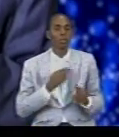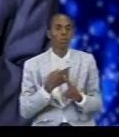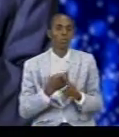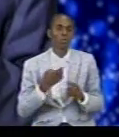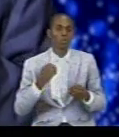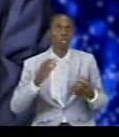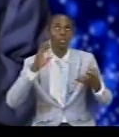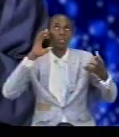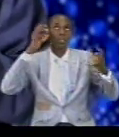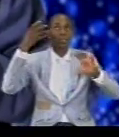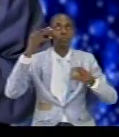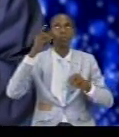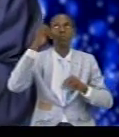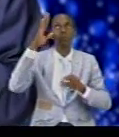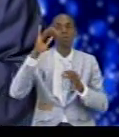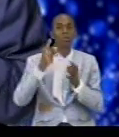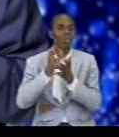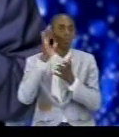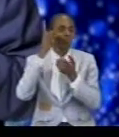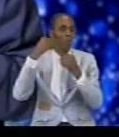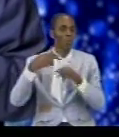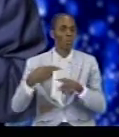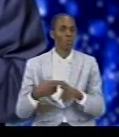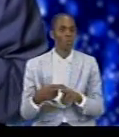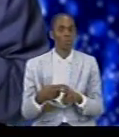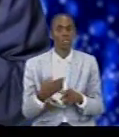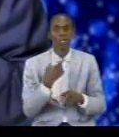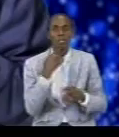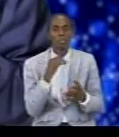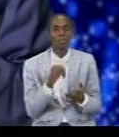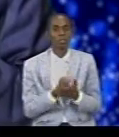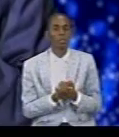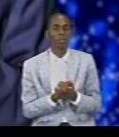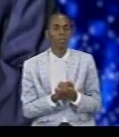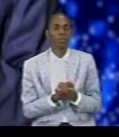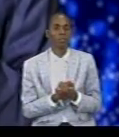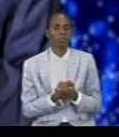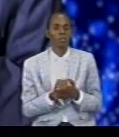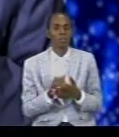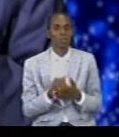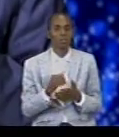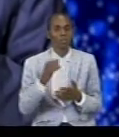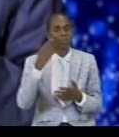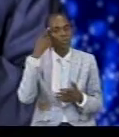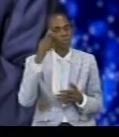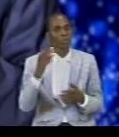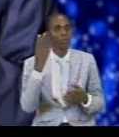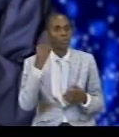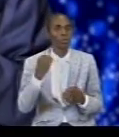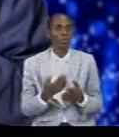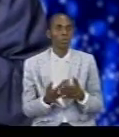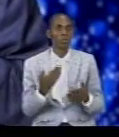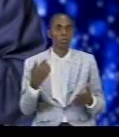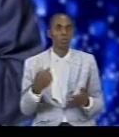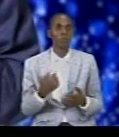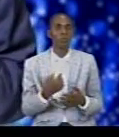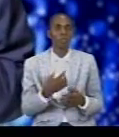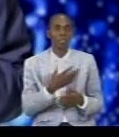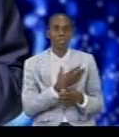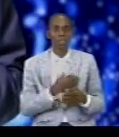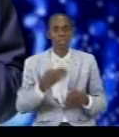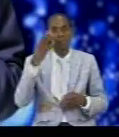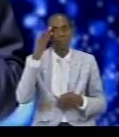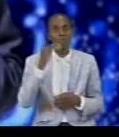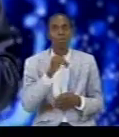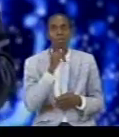said, after me cometh a man, which is preferred before me, for he was before me, and I knew him not, but that he should be